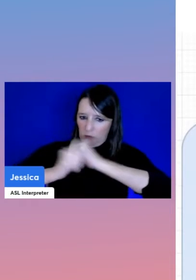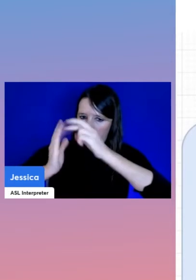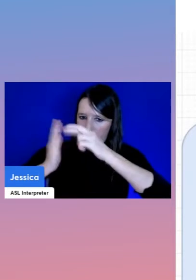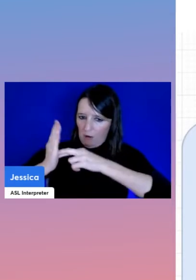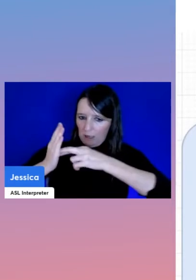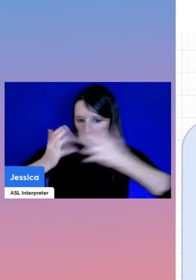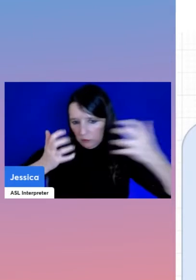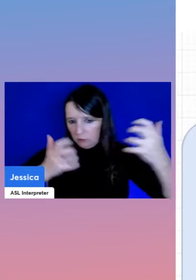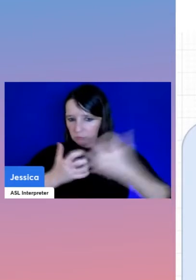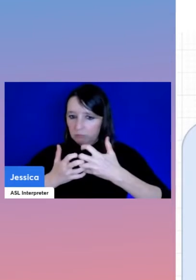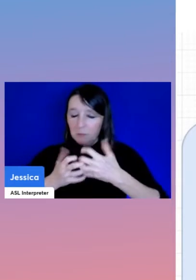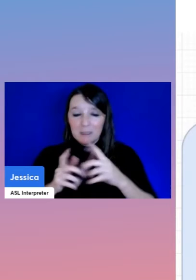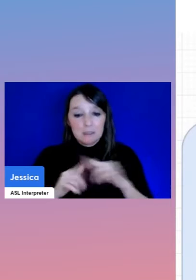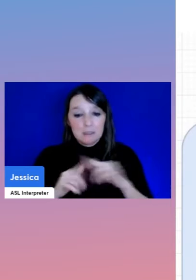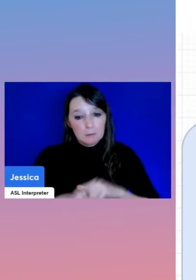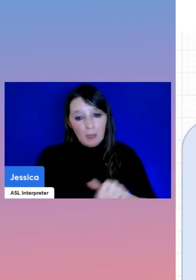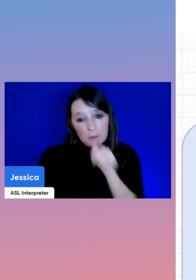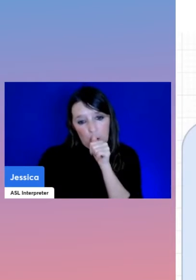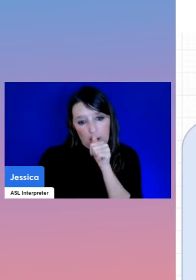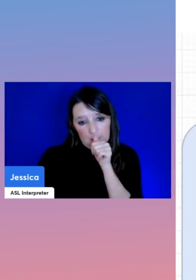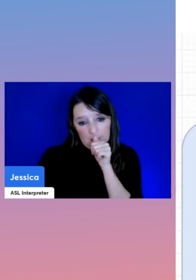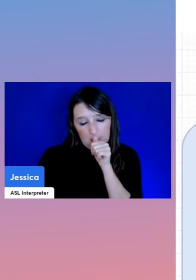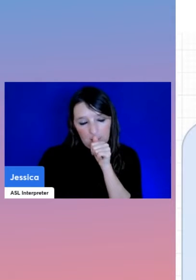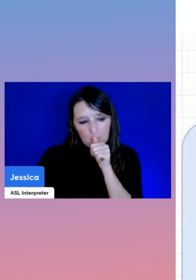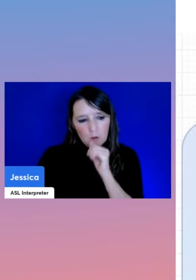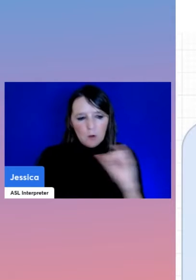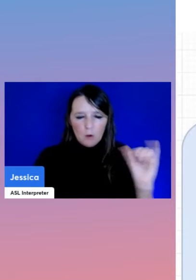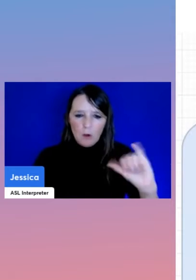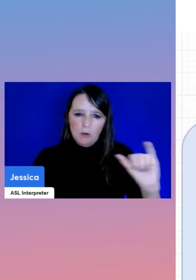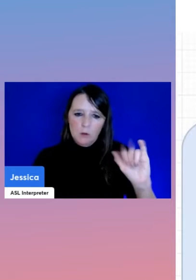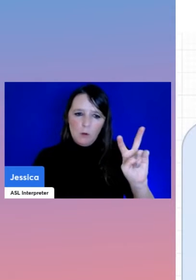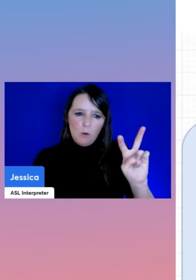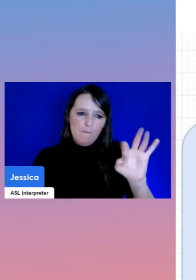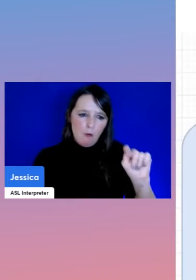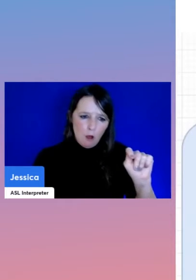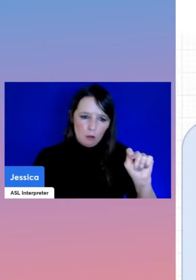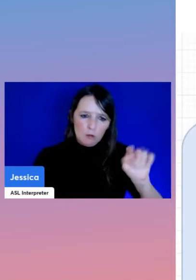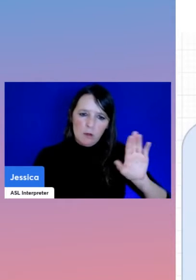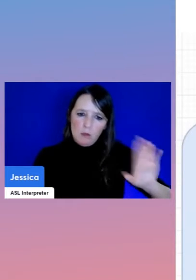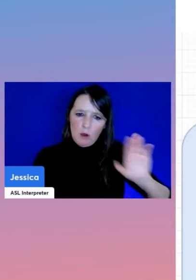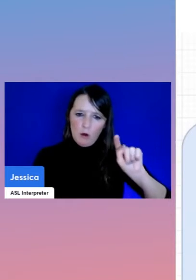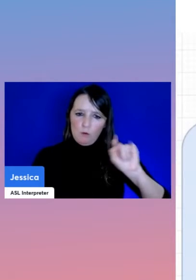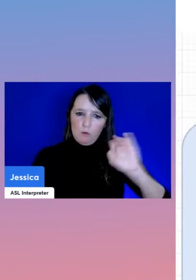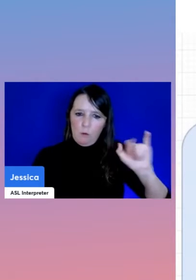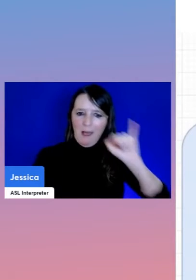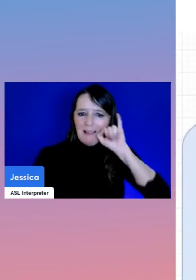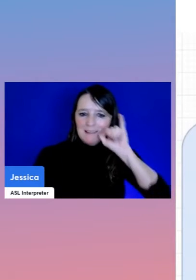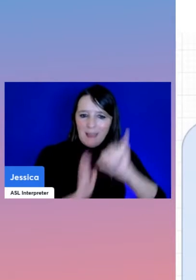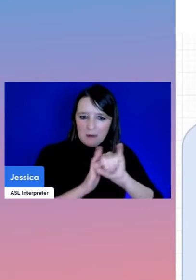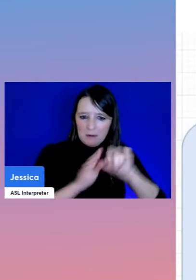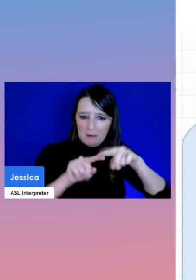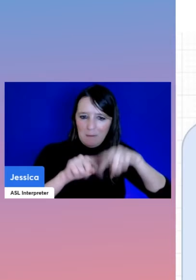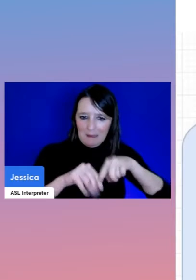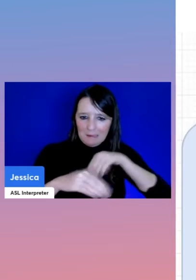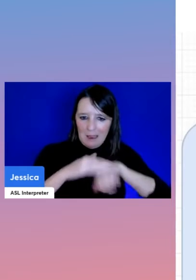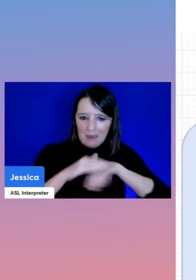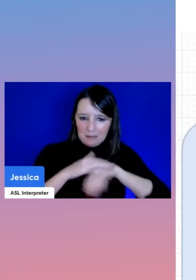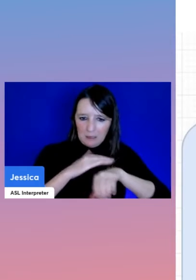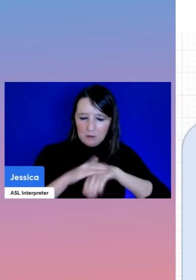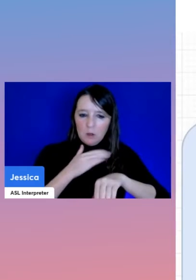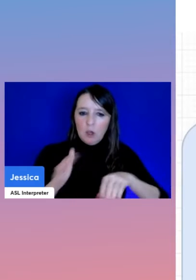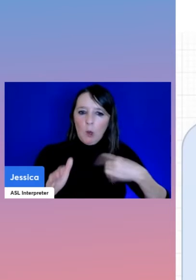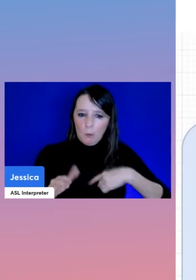privacy. Moreover, Vault's approach to identity-based access management allows for fine-grained